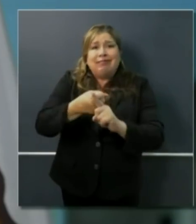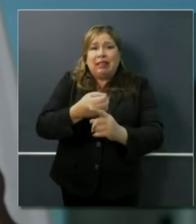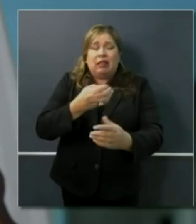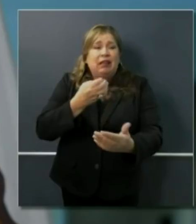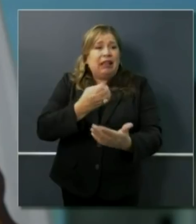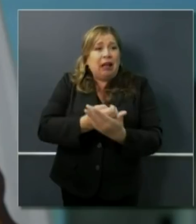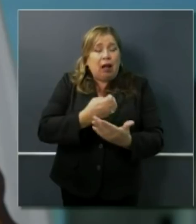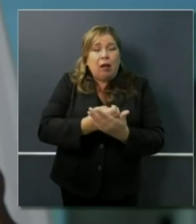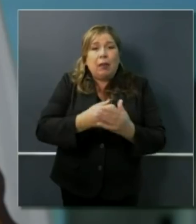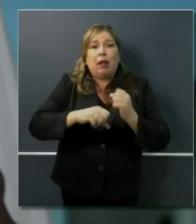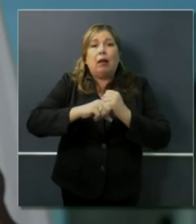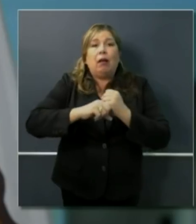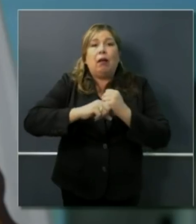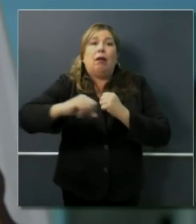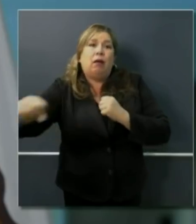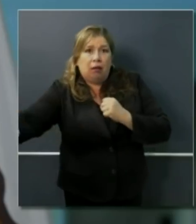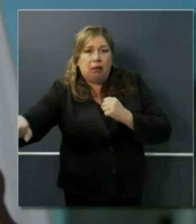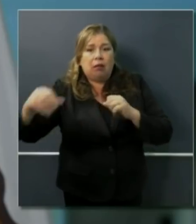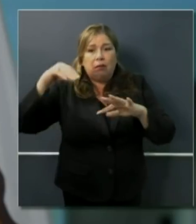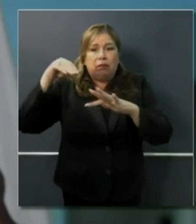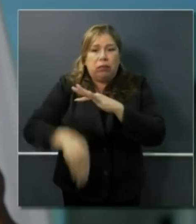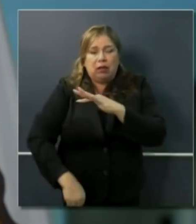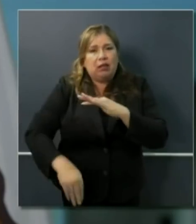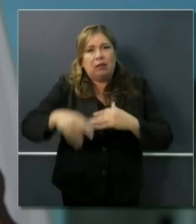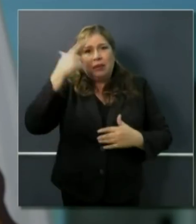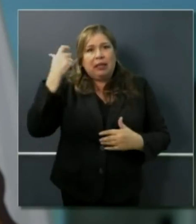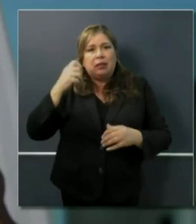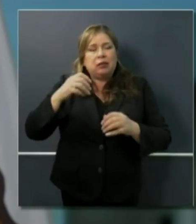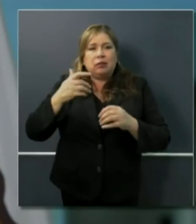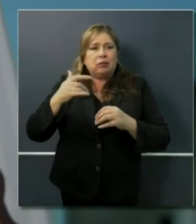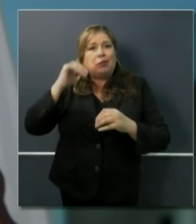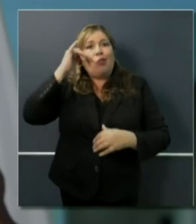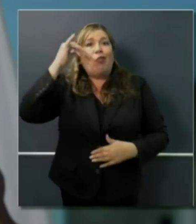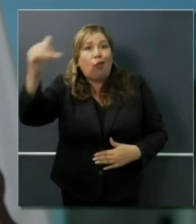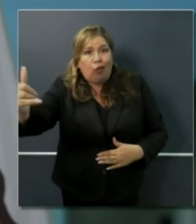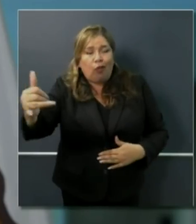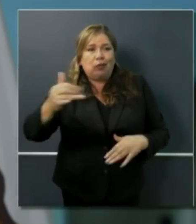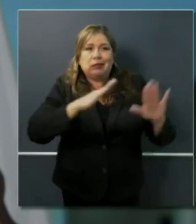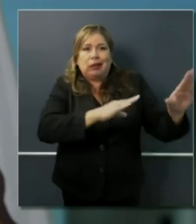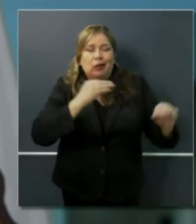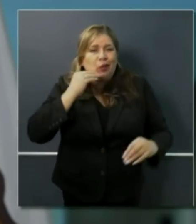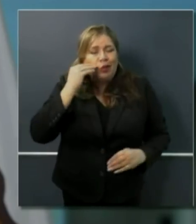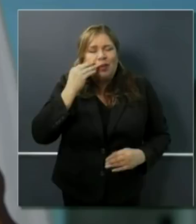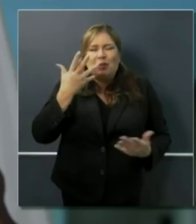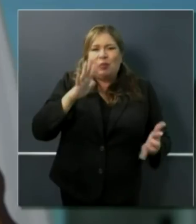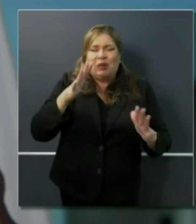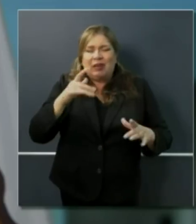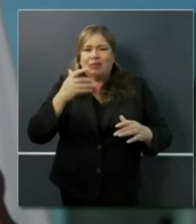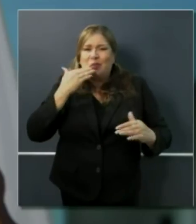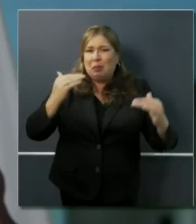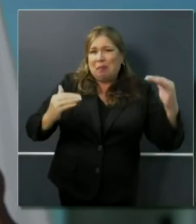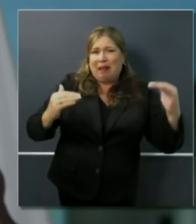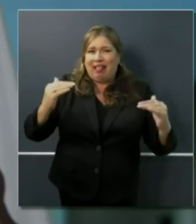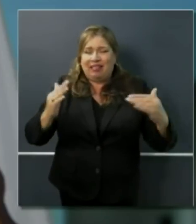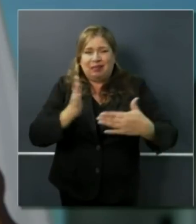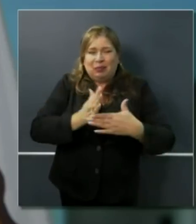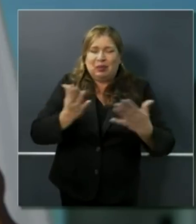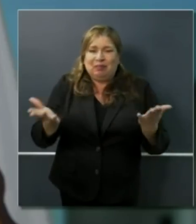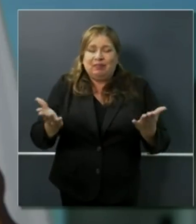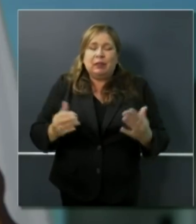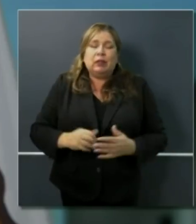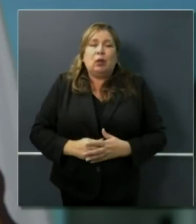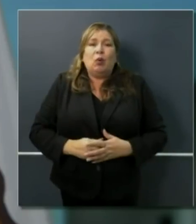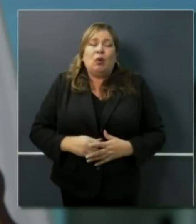the period of time before we can ultimately transition and get people moving again. So that's the